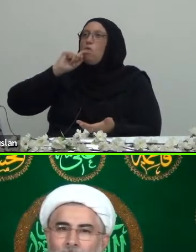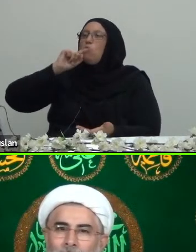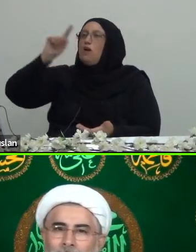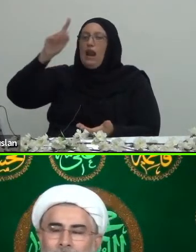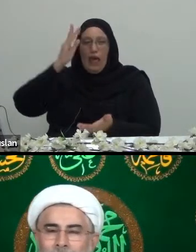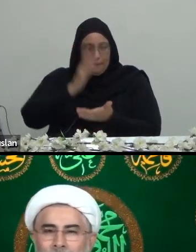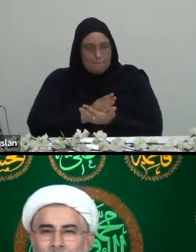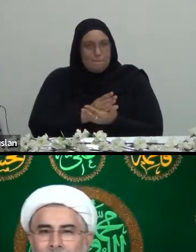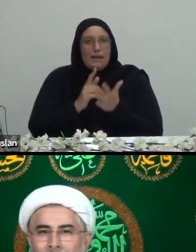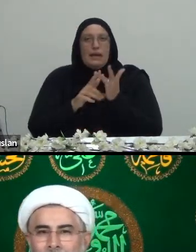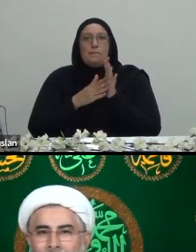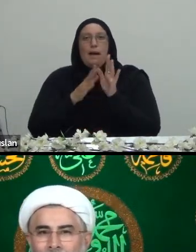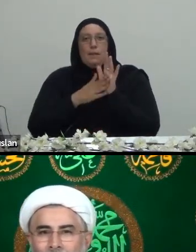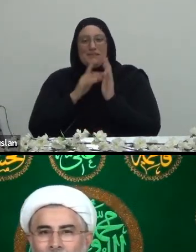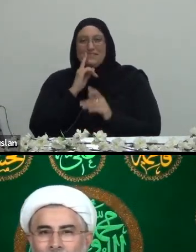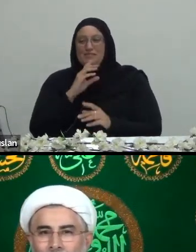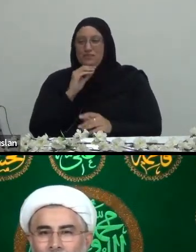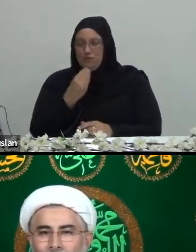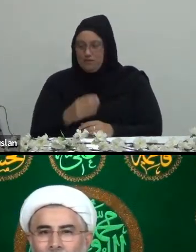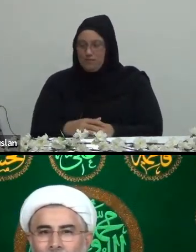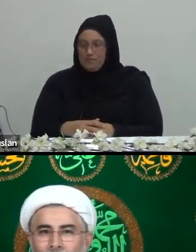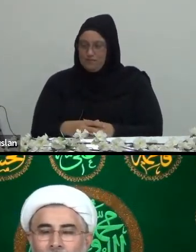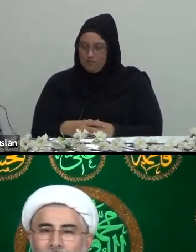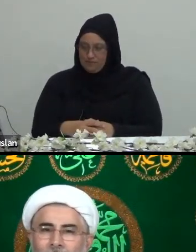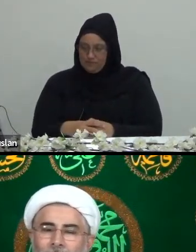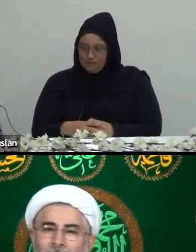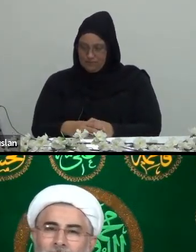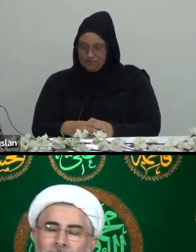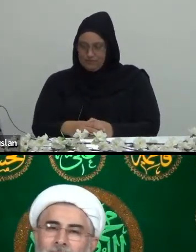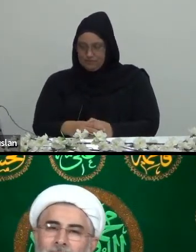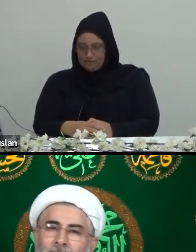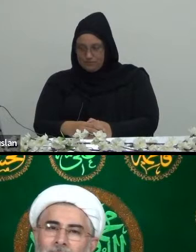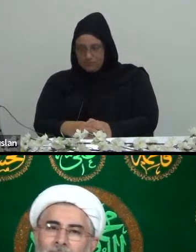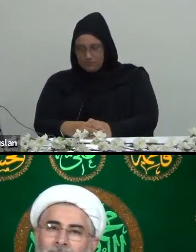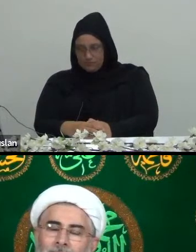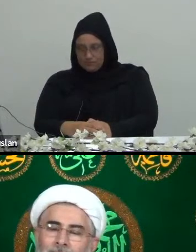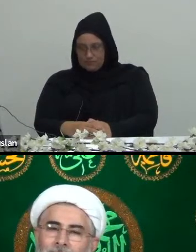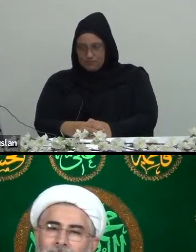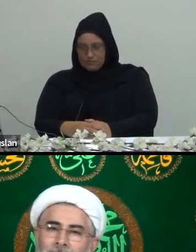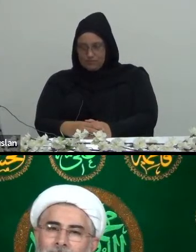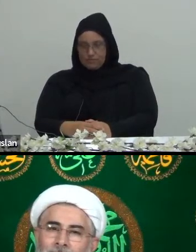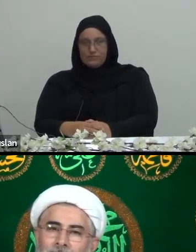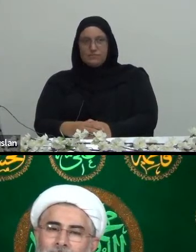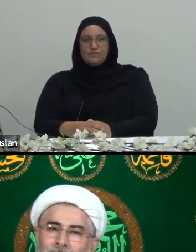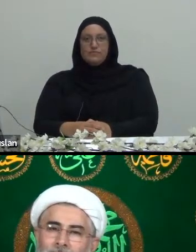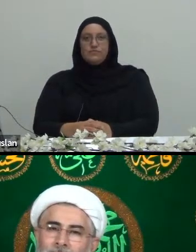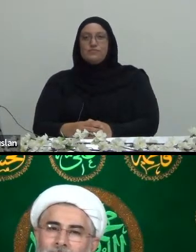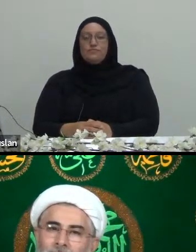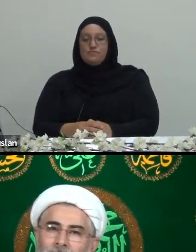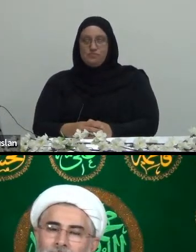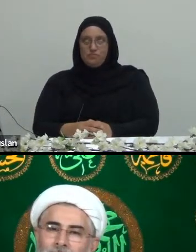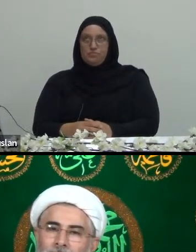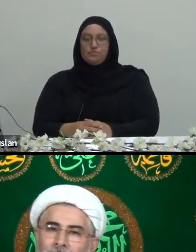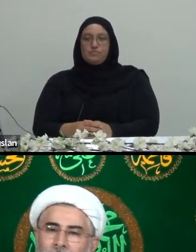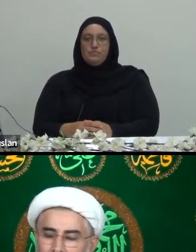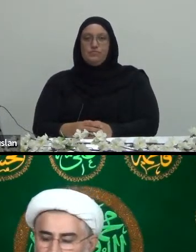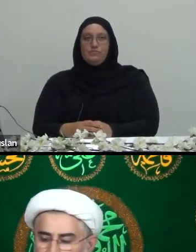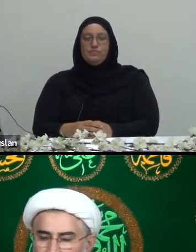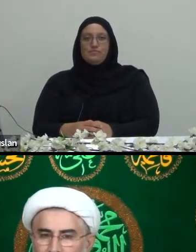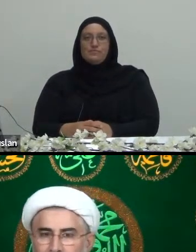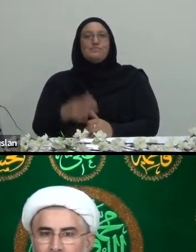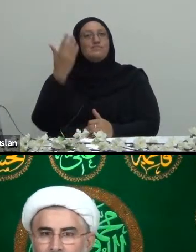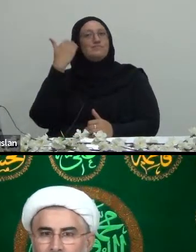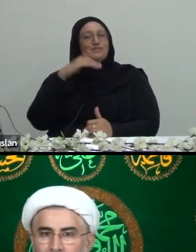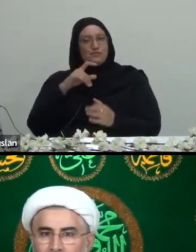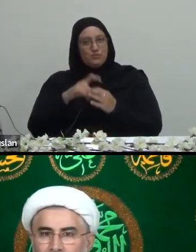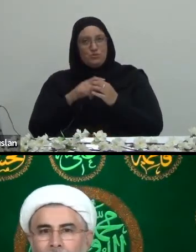so. Ahsan, Sheikh. As a follow-up to the previous question about how to share that, how to distribute one's